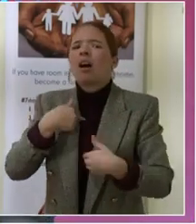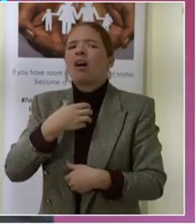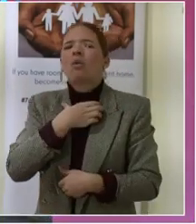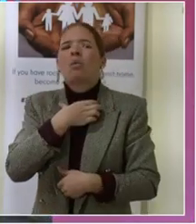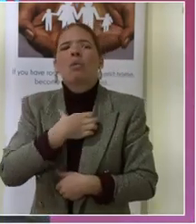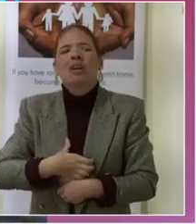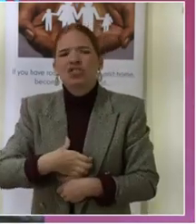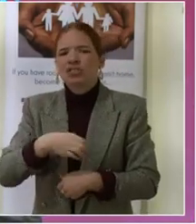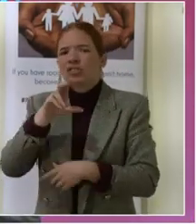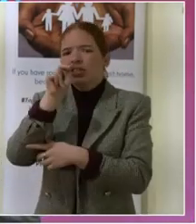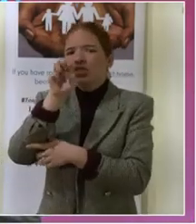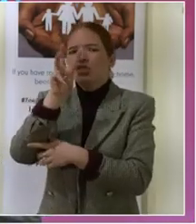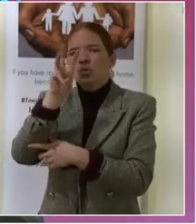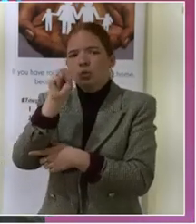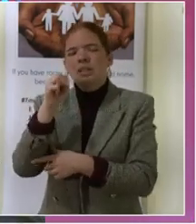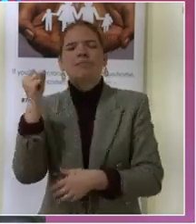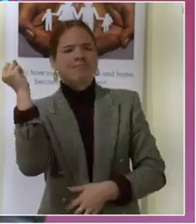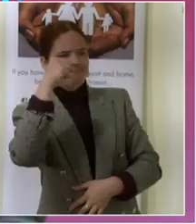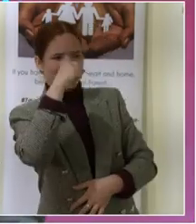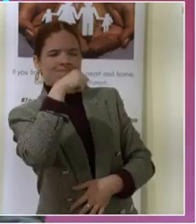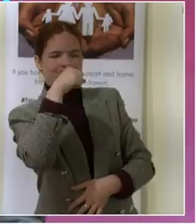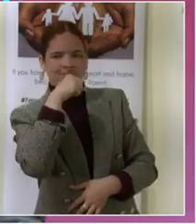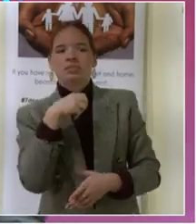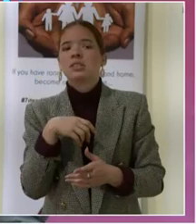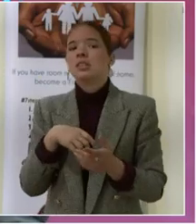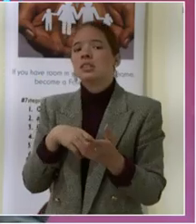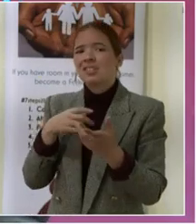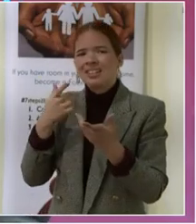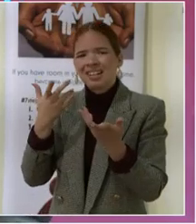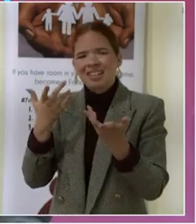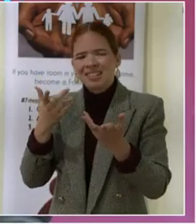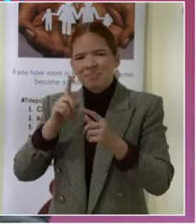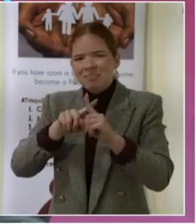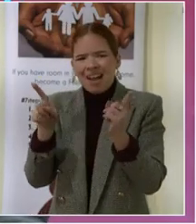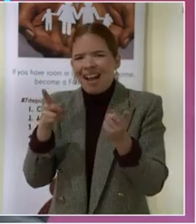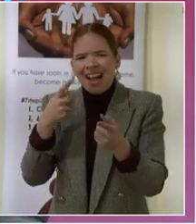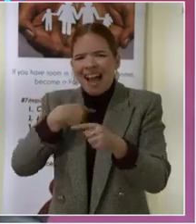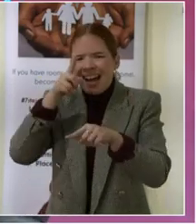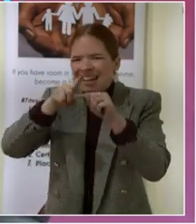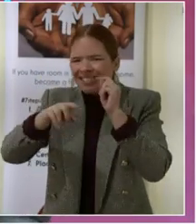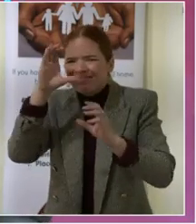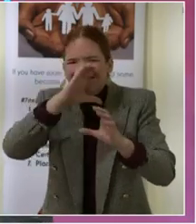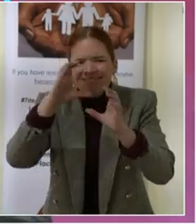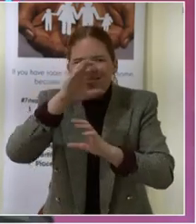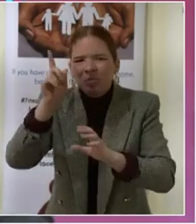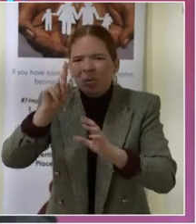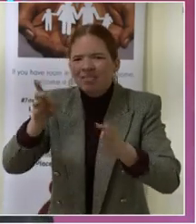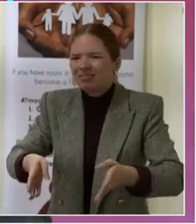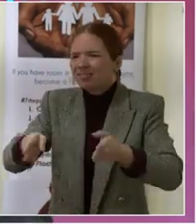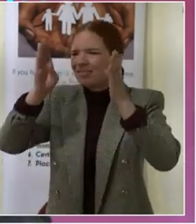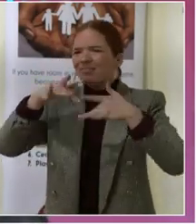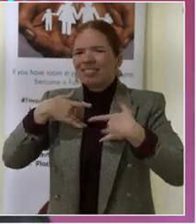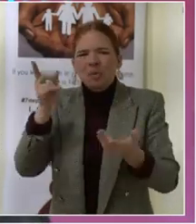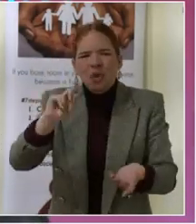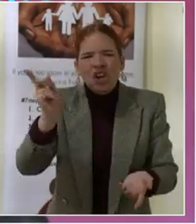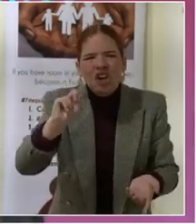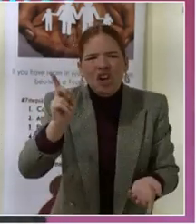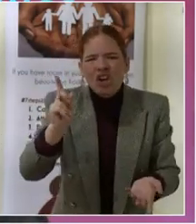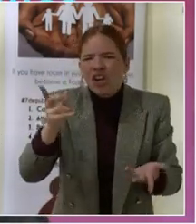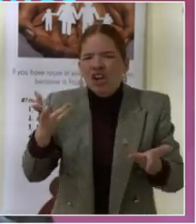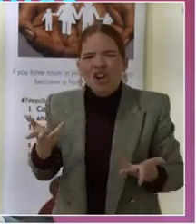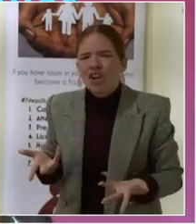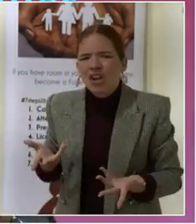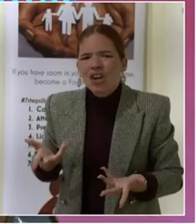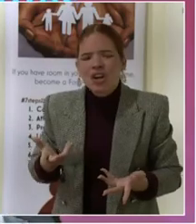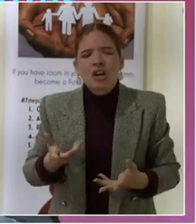the problem is that we can't get a venue within our community to, to have these events. Sure. I'm really excited. Brentwood's hours